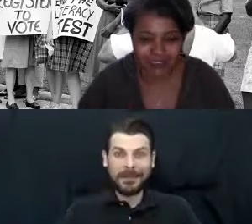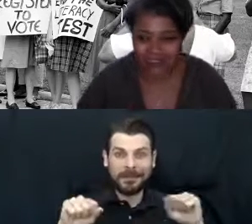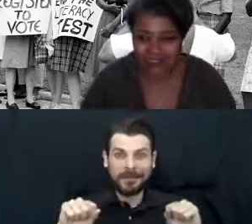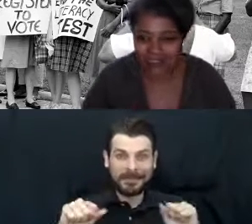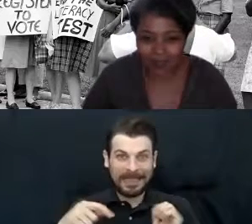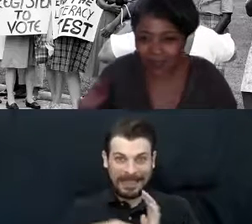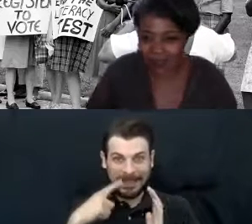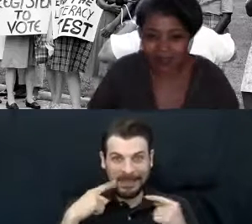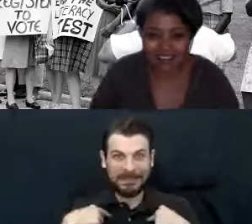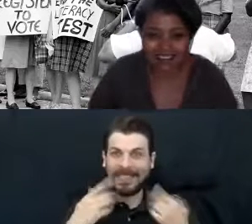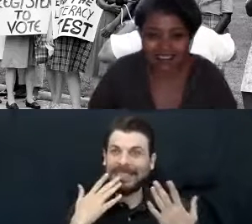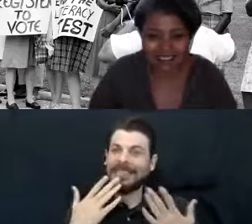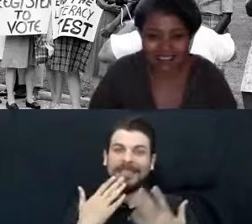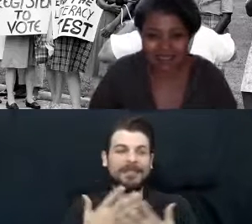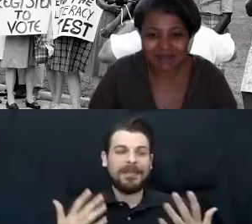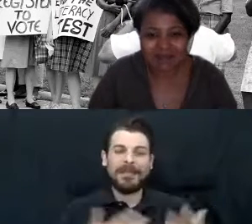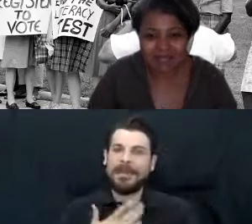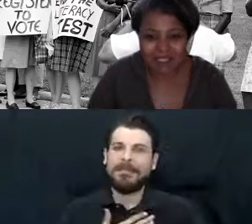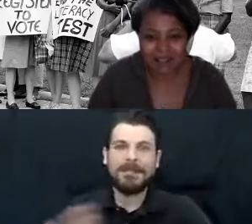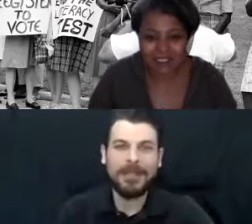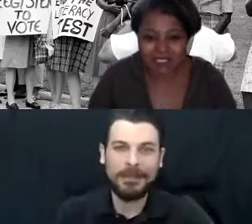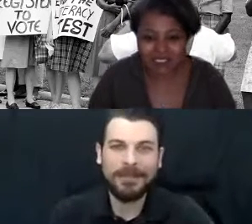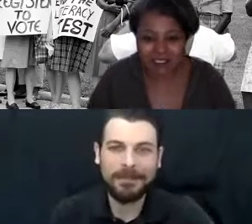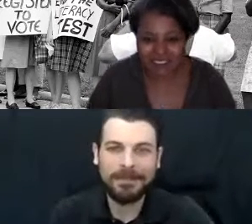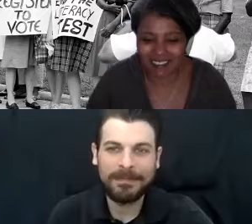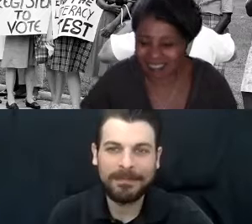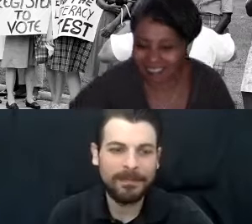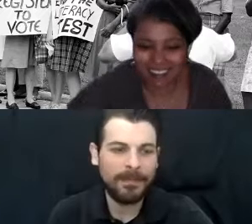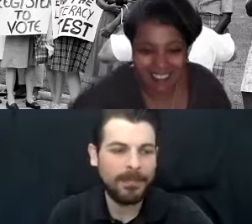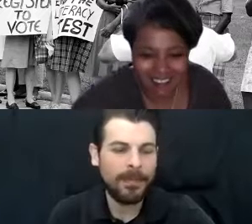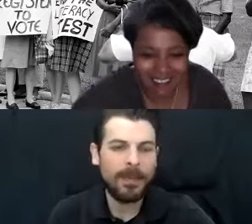and I'm happy to be here. Our virtual house party.